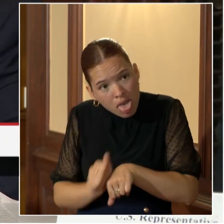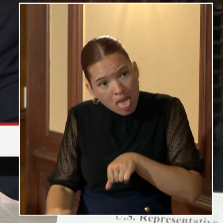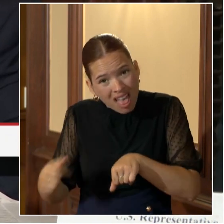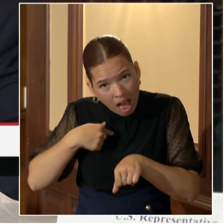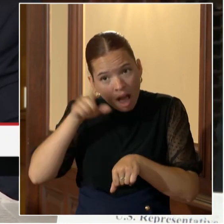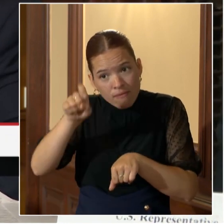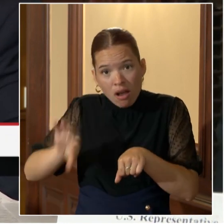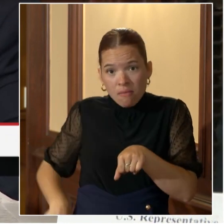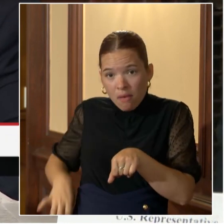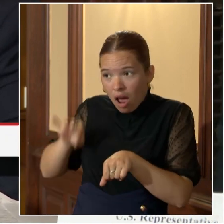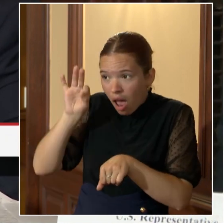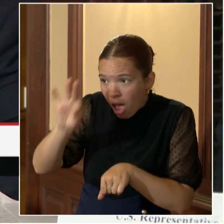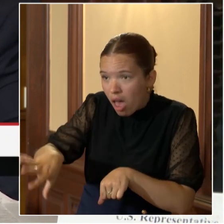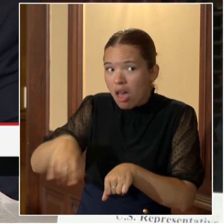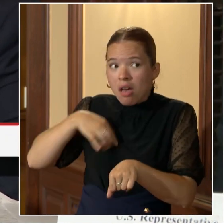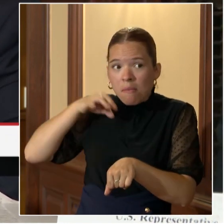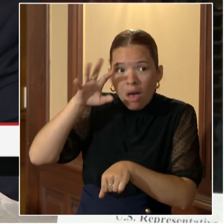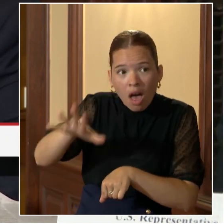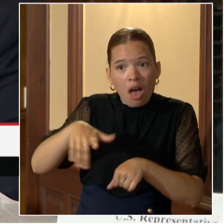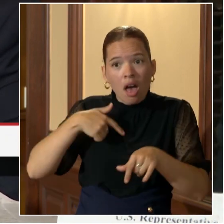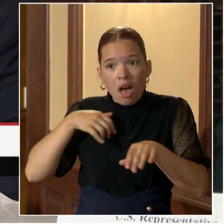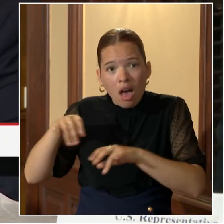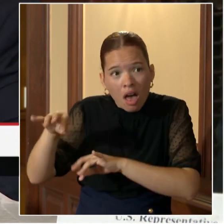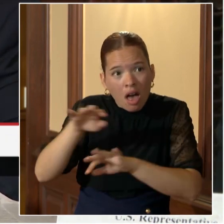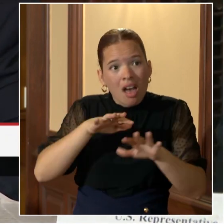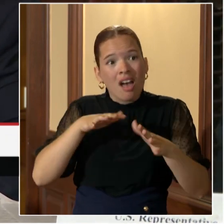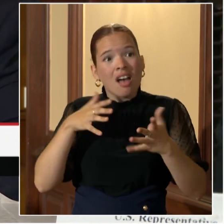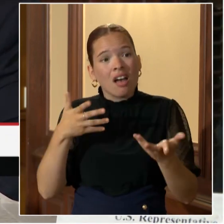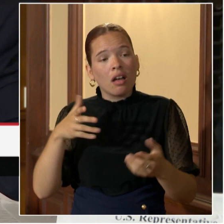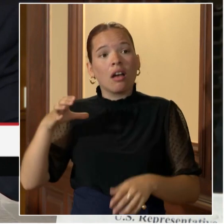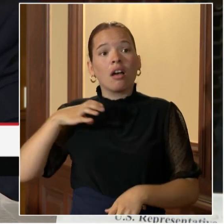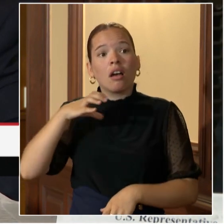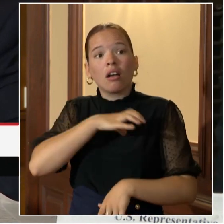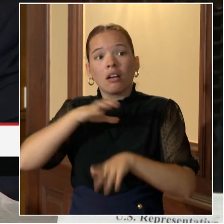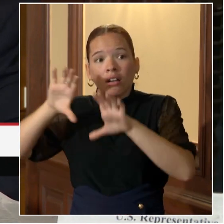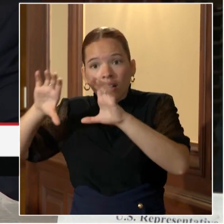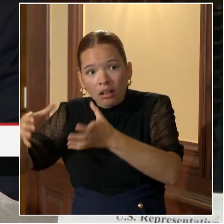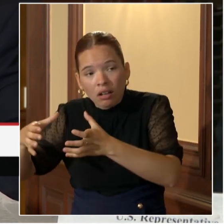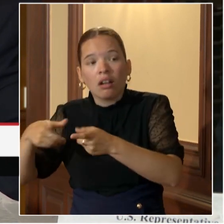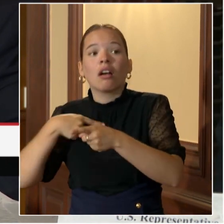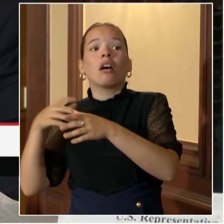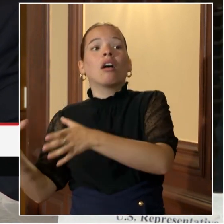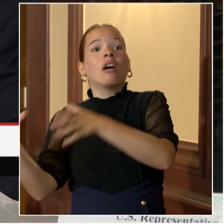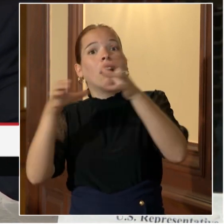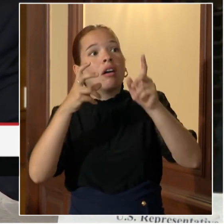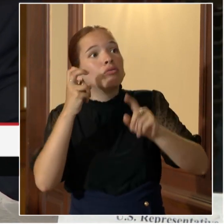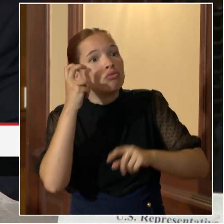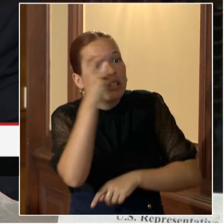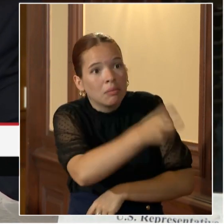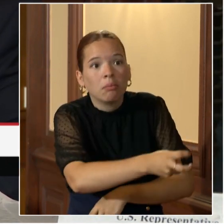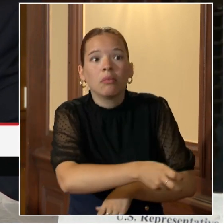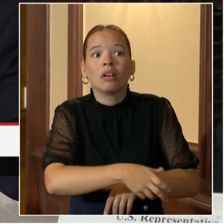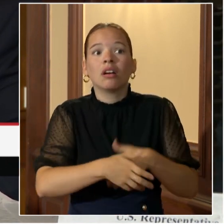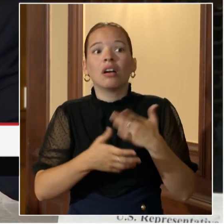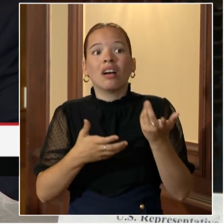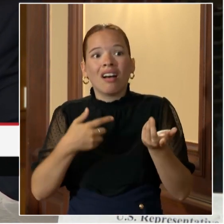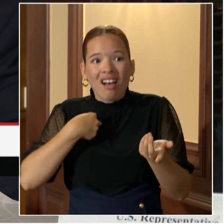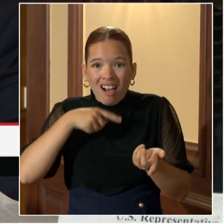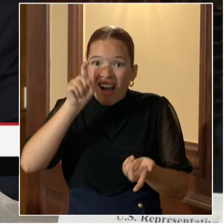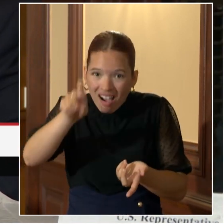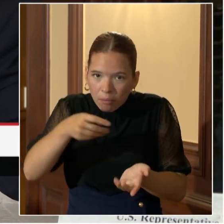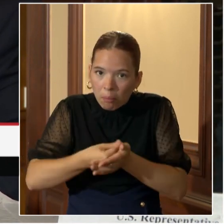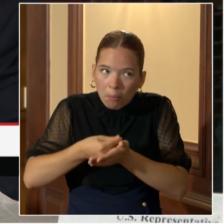on a trip to New Hampshire, all their expenses were paid. I bought the airline tickets for me and